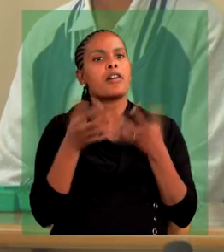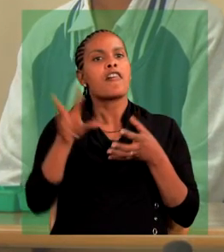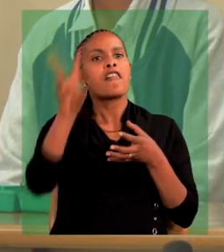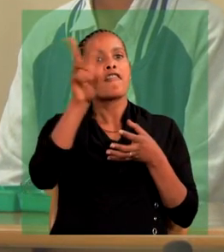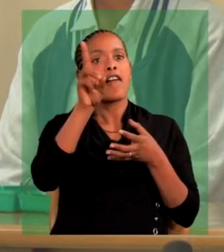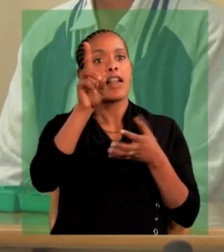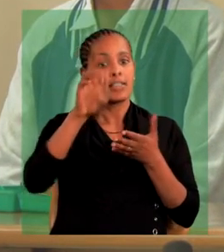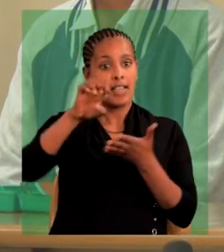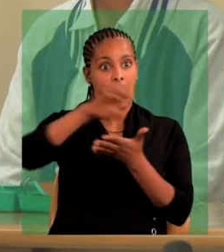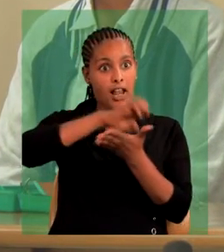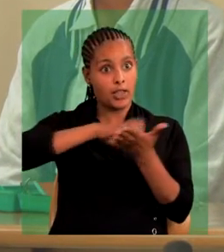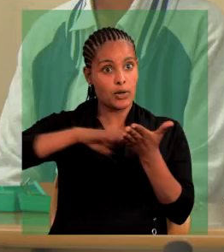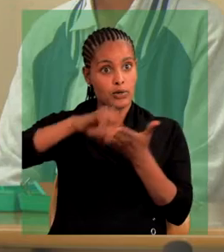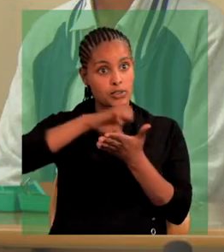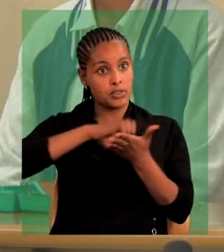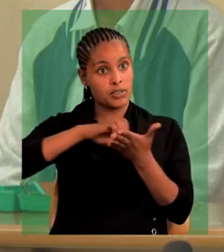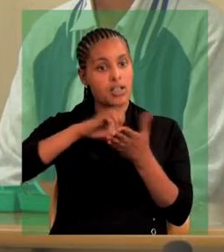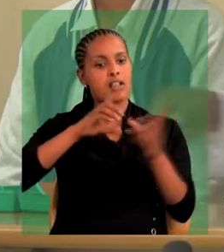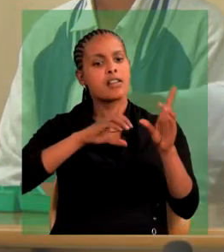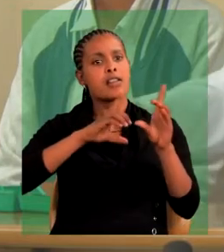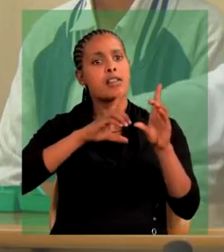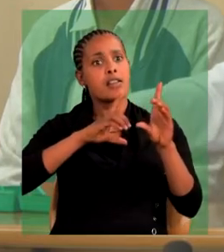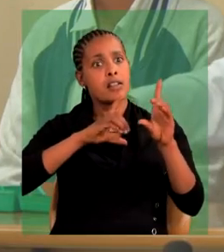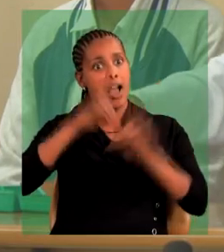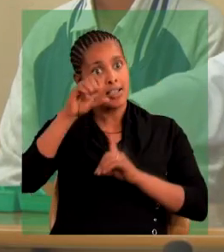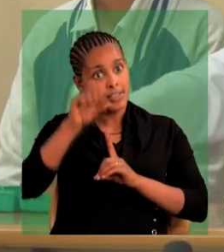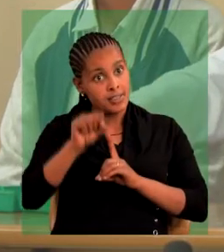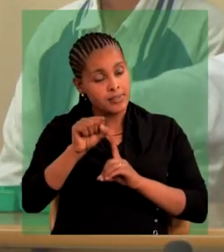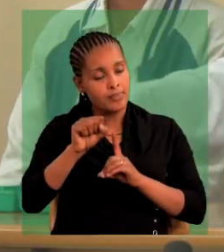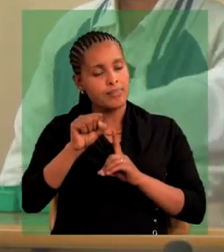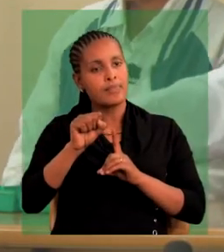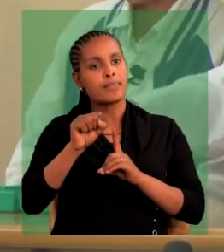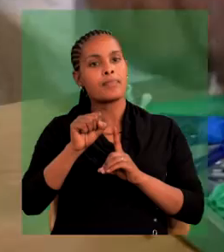valence electrons does